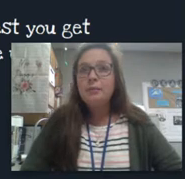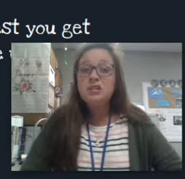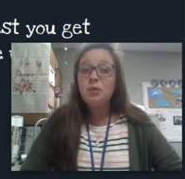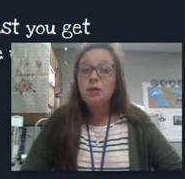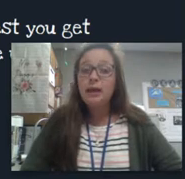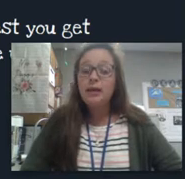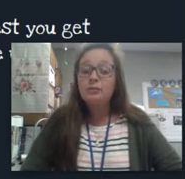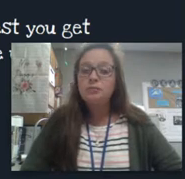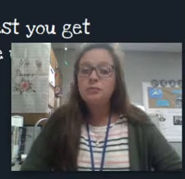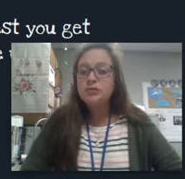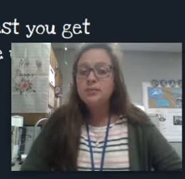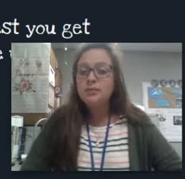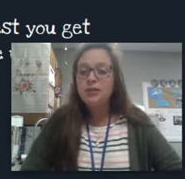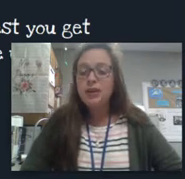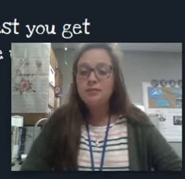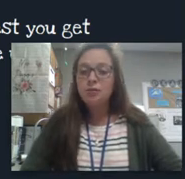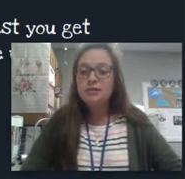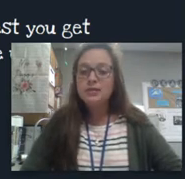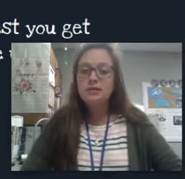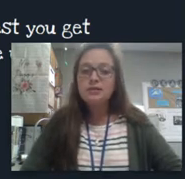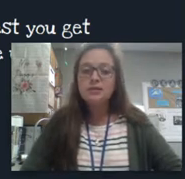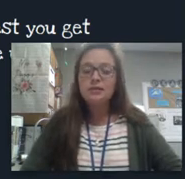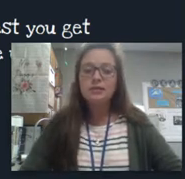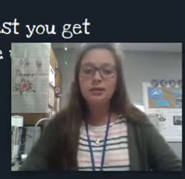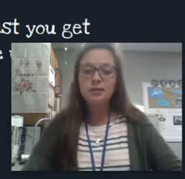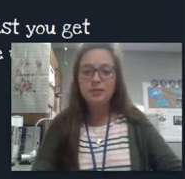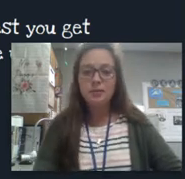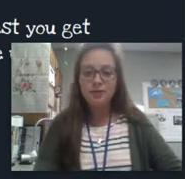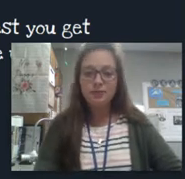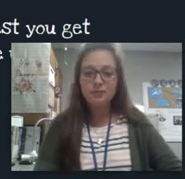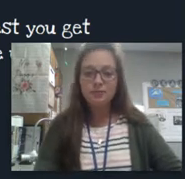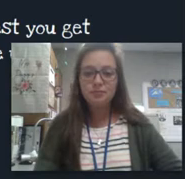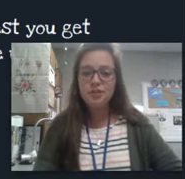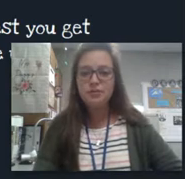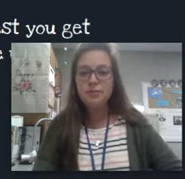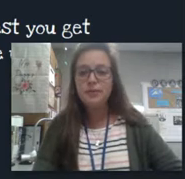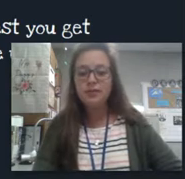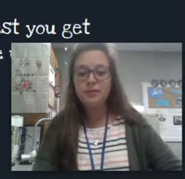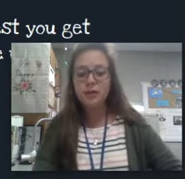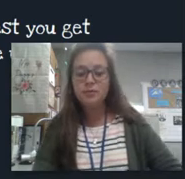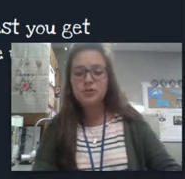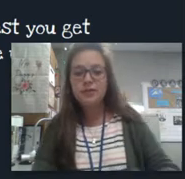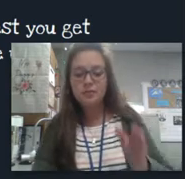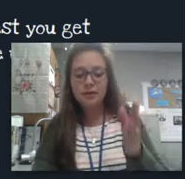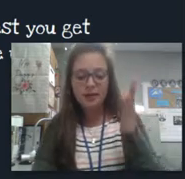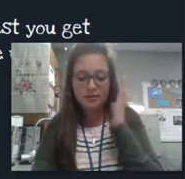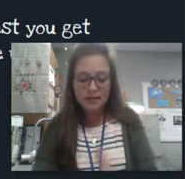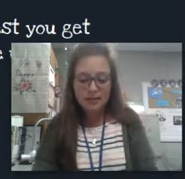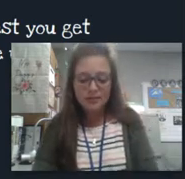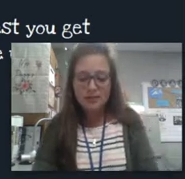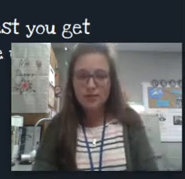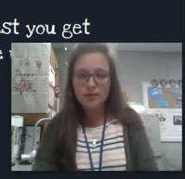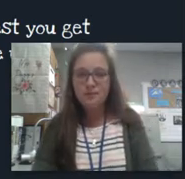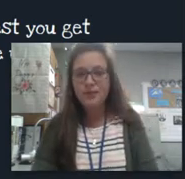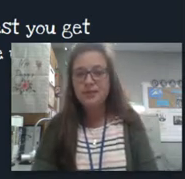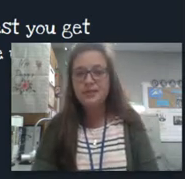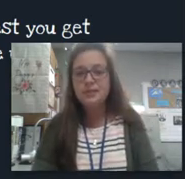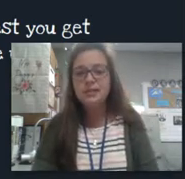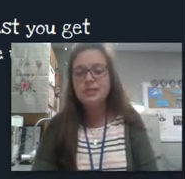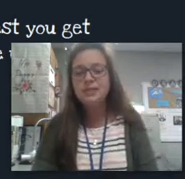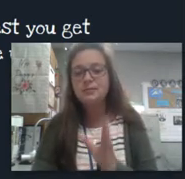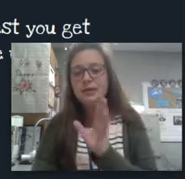a baseball game or something, you have more details in there, then it would be fine. But just remember that the verb should never be like dead center